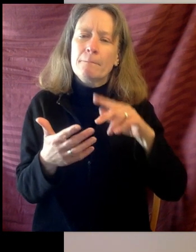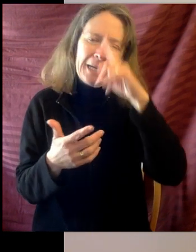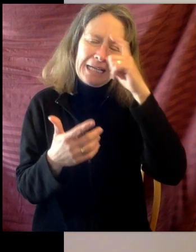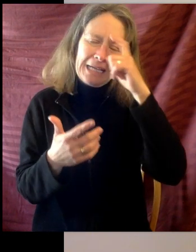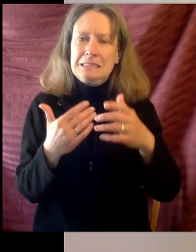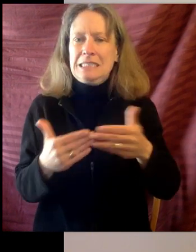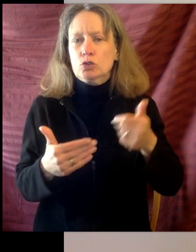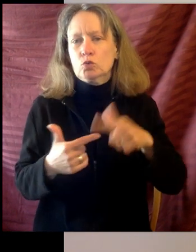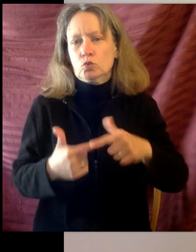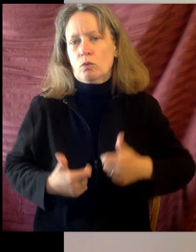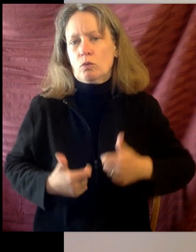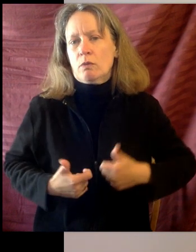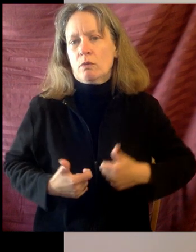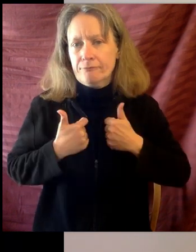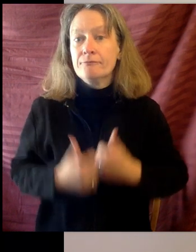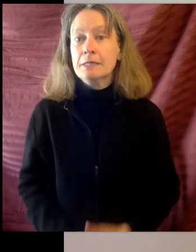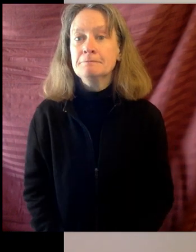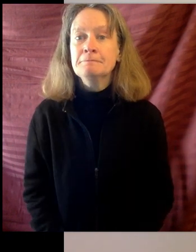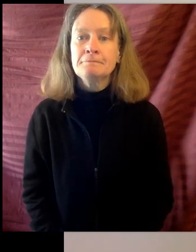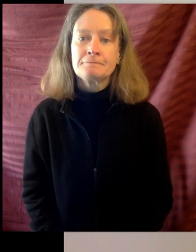So